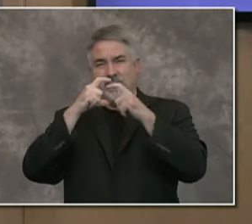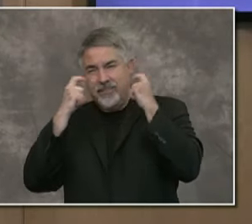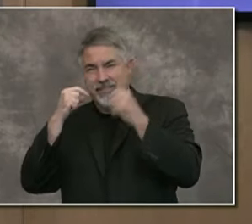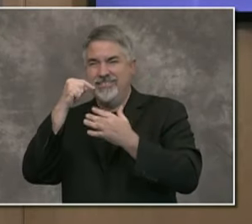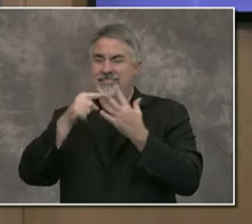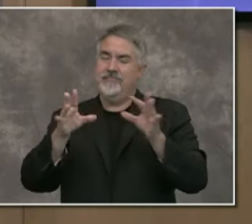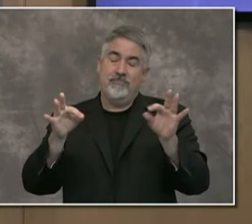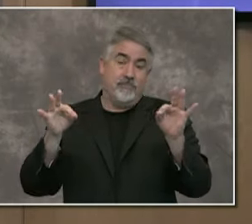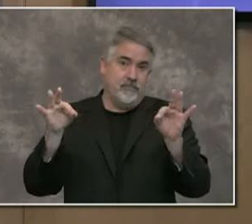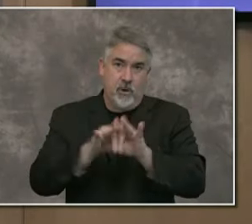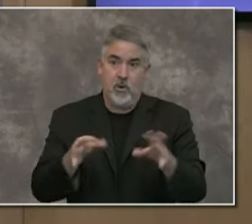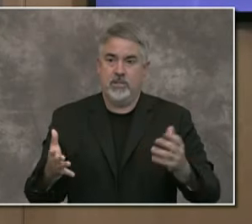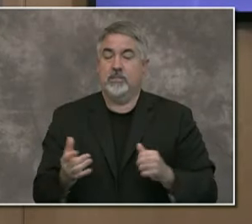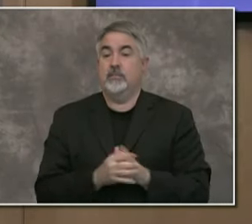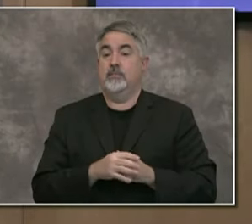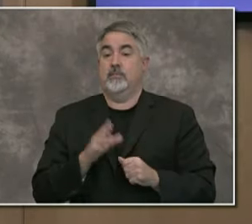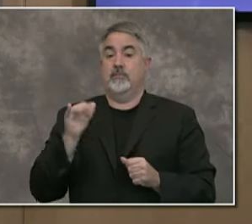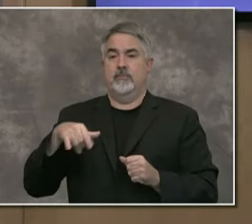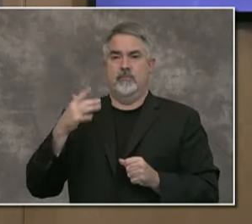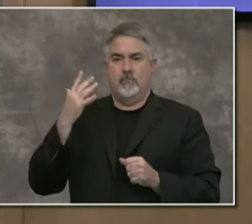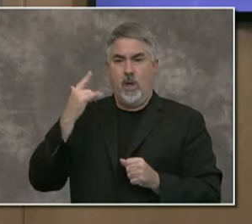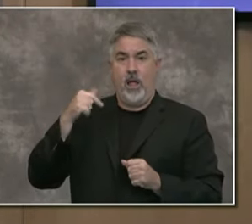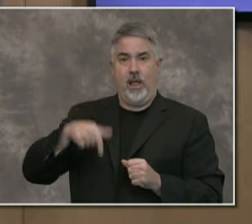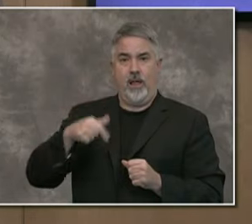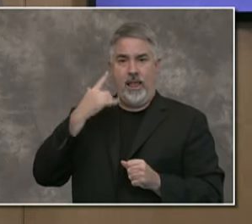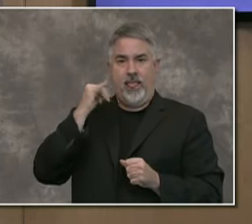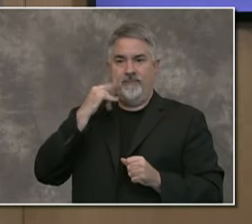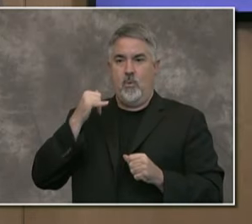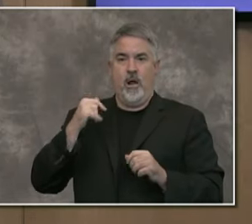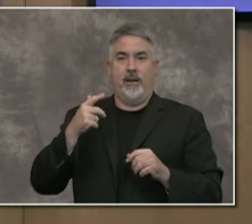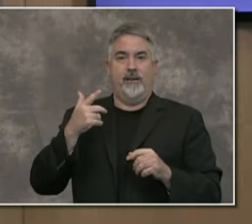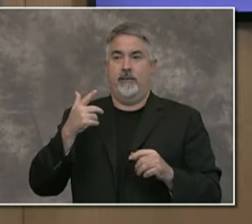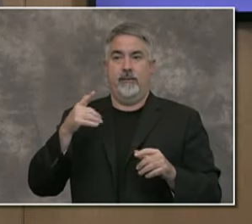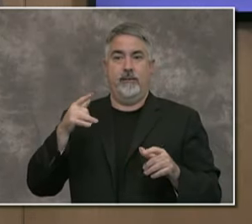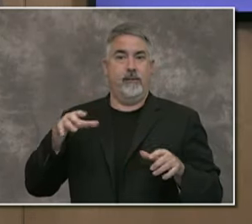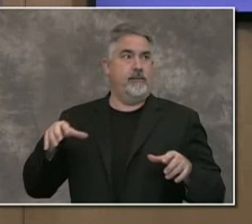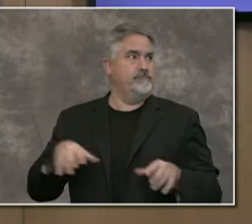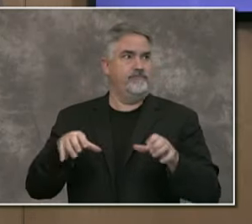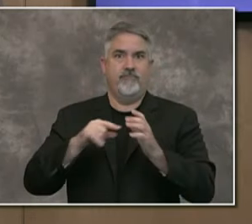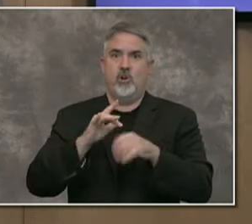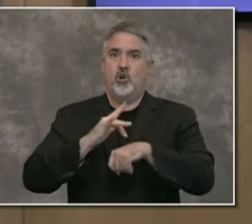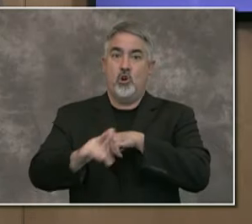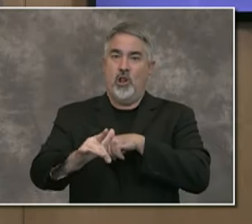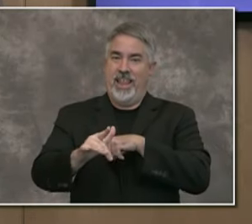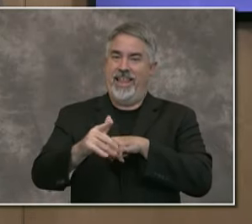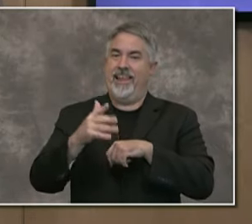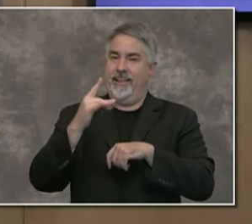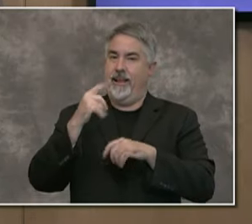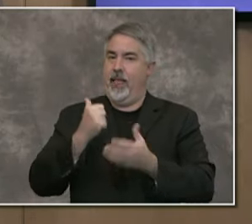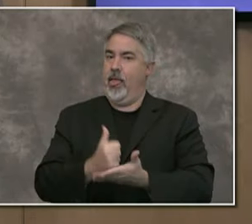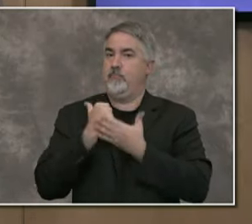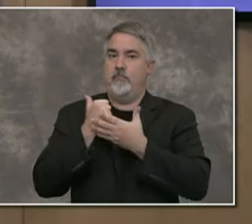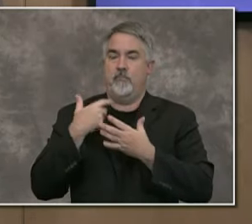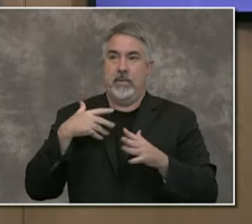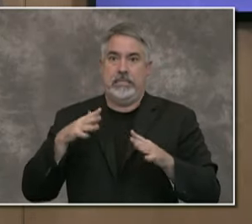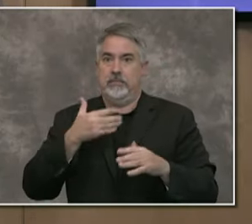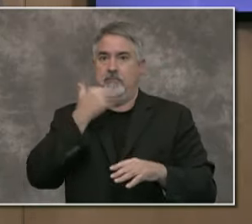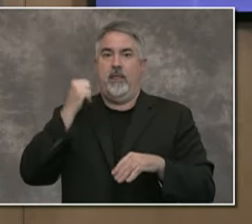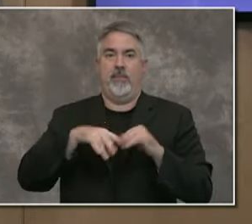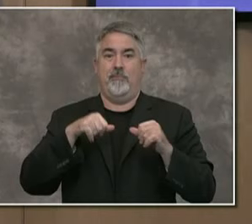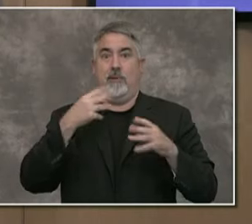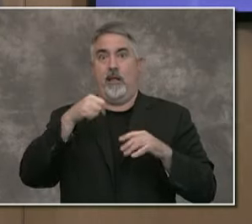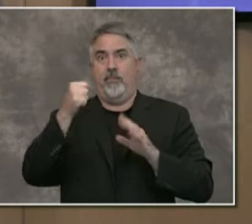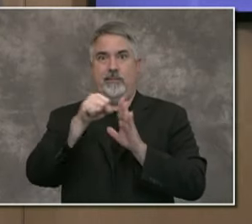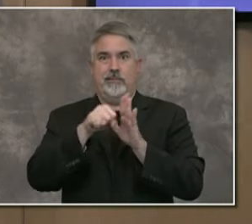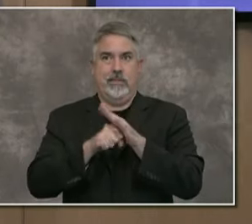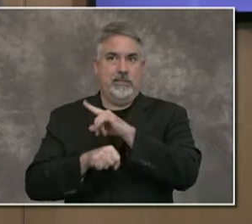the early actions that we took, but more importantly, a result of the widespread adoption that we have seen from each and every one of you